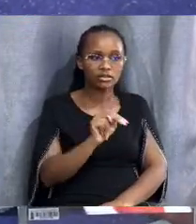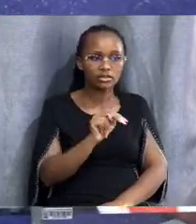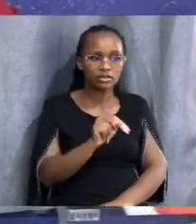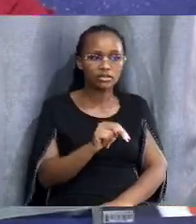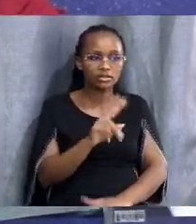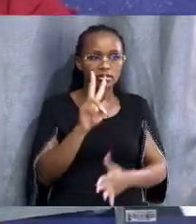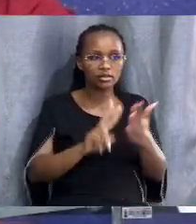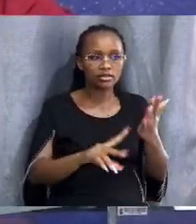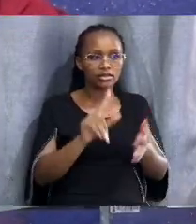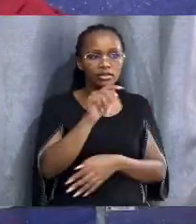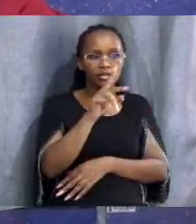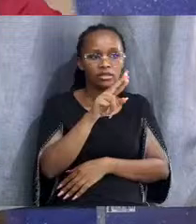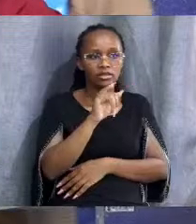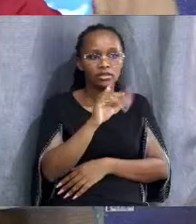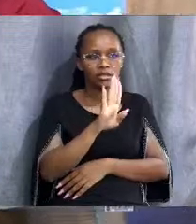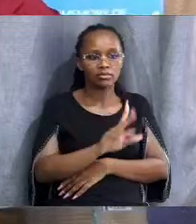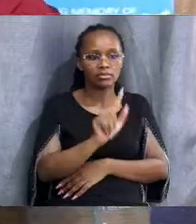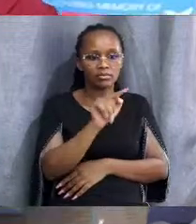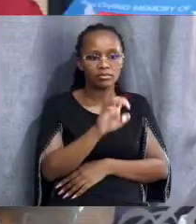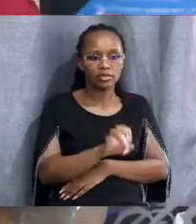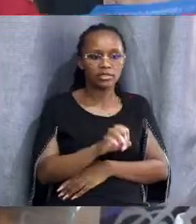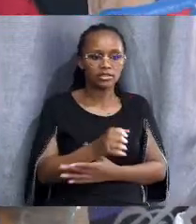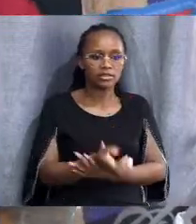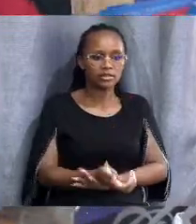Tasoma tribute.